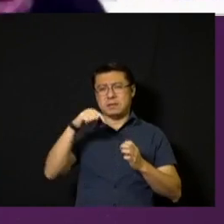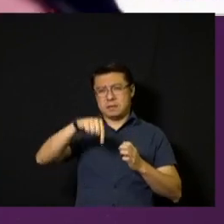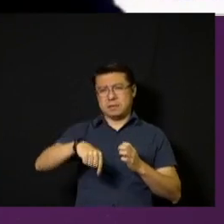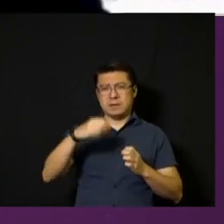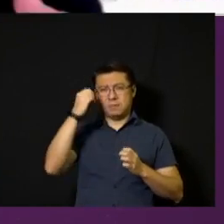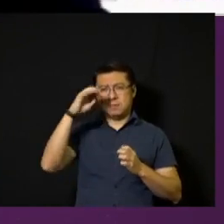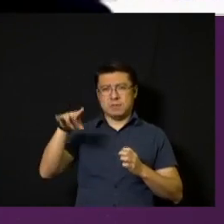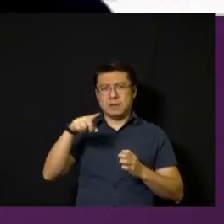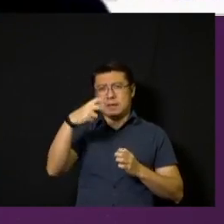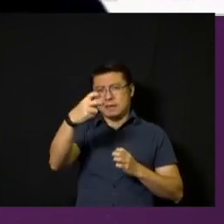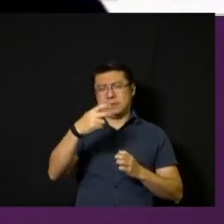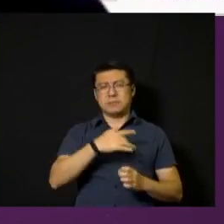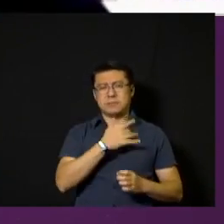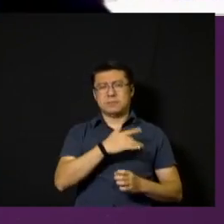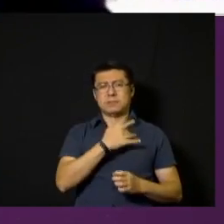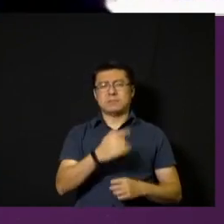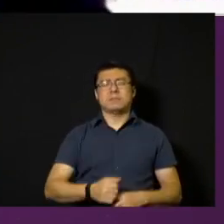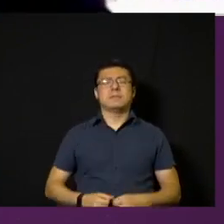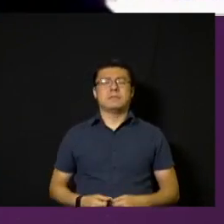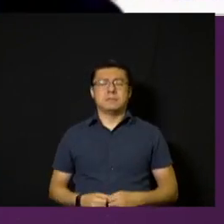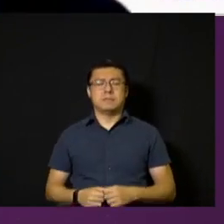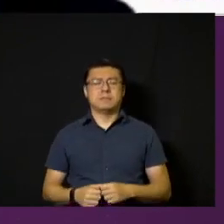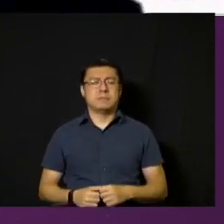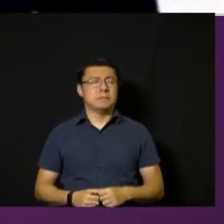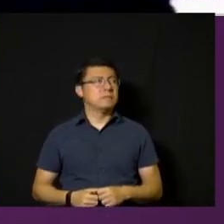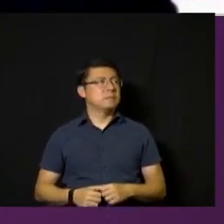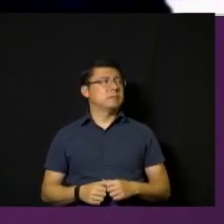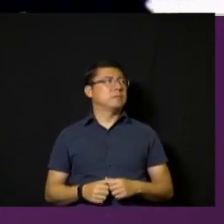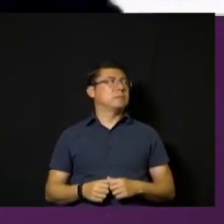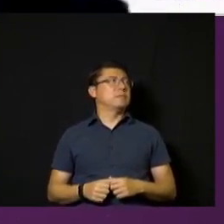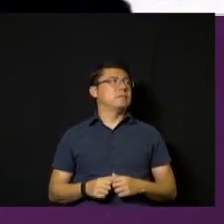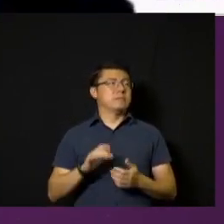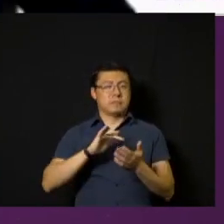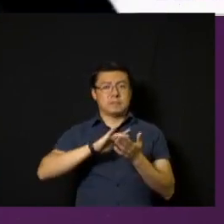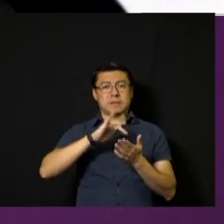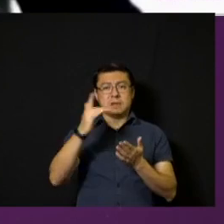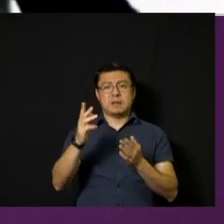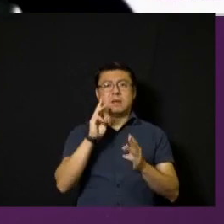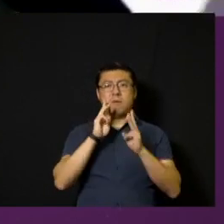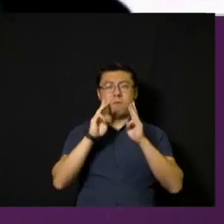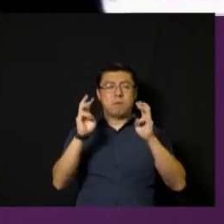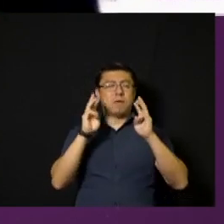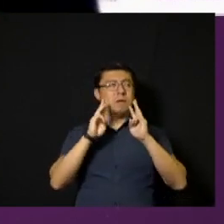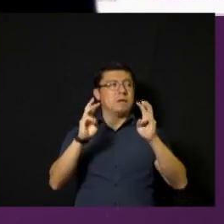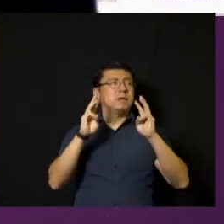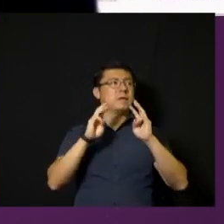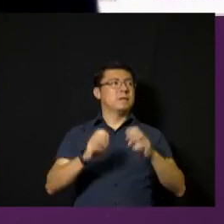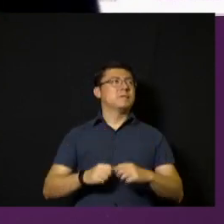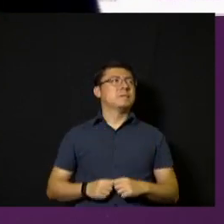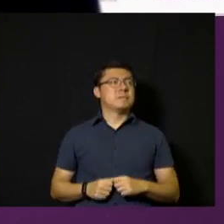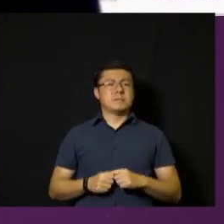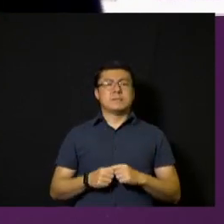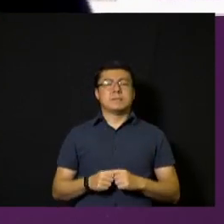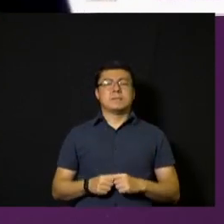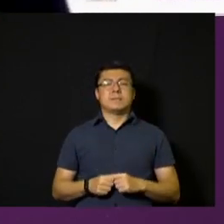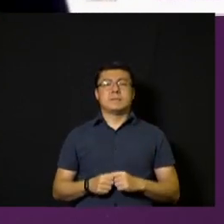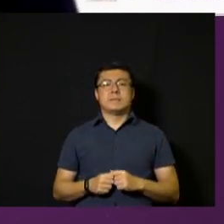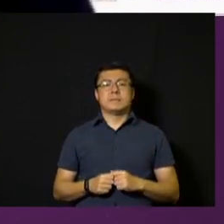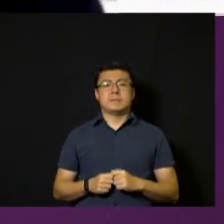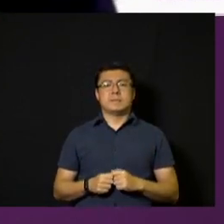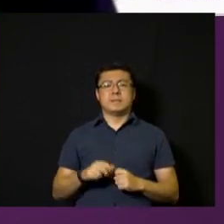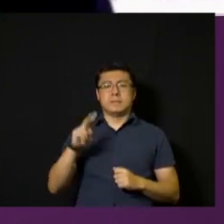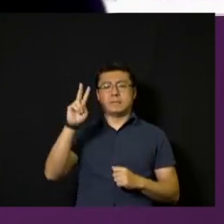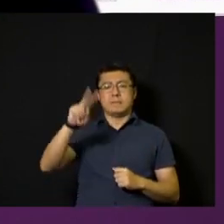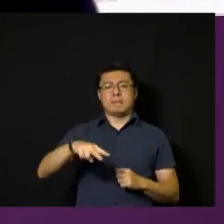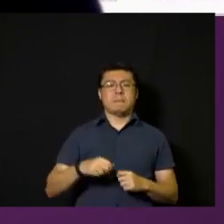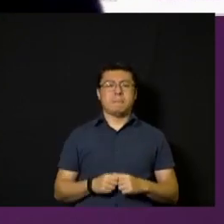here in Omnilife you will feel it. Thank you. Wow, Wow. me dejas sin palabras. I'm speechless, really.